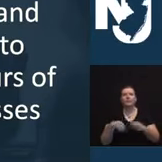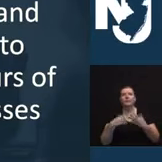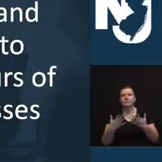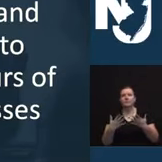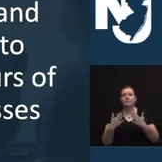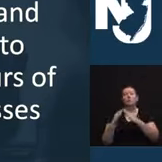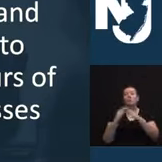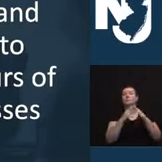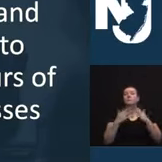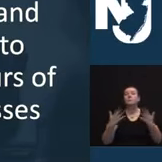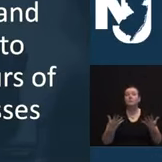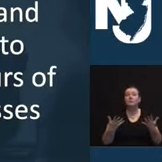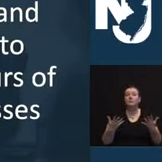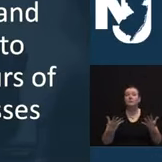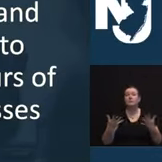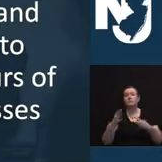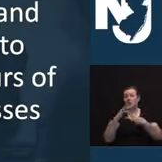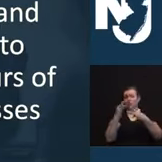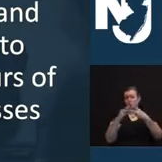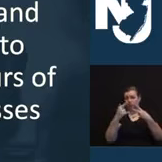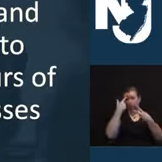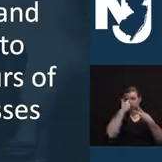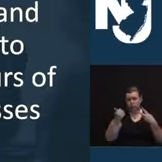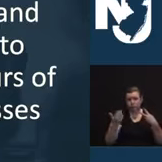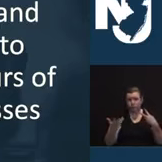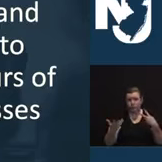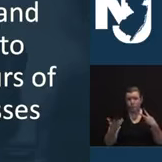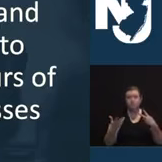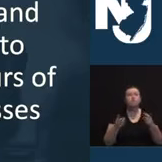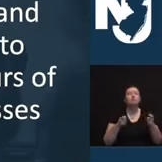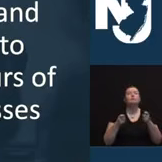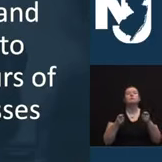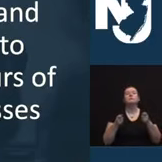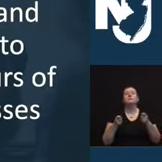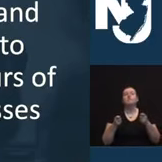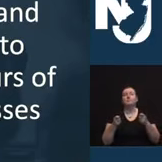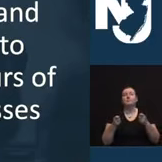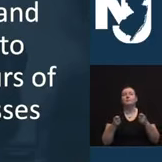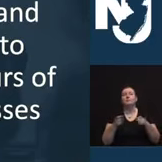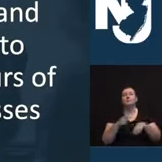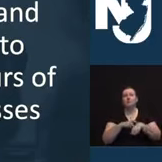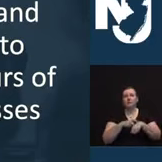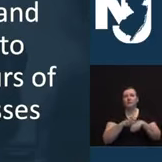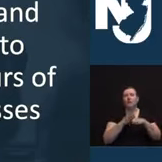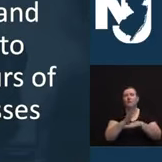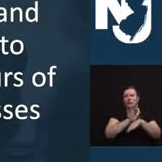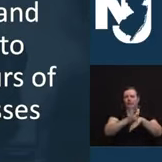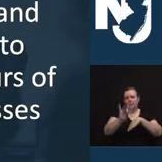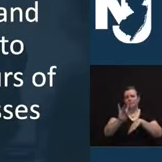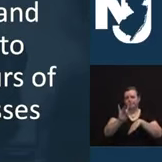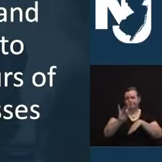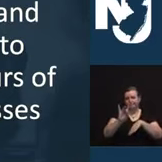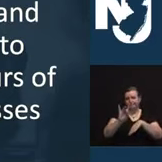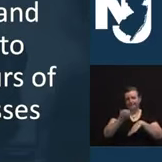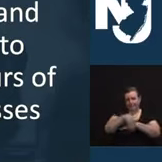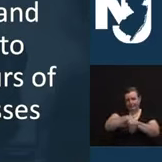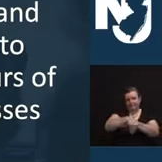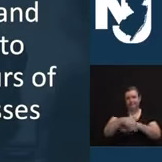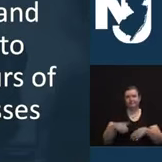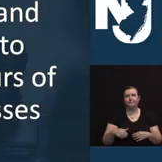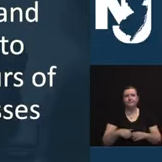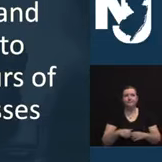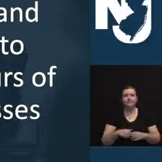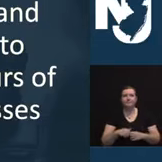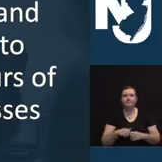hours of non-essential businesses after 8 p.m. Municipalities and counties do not have to impose additional